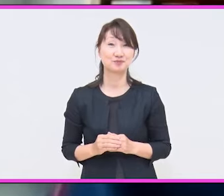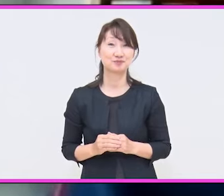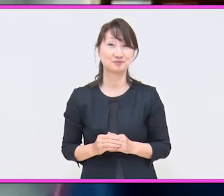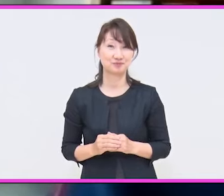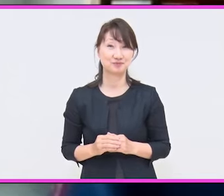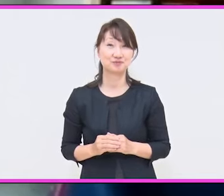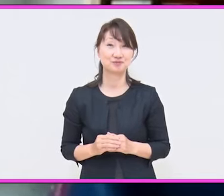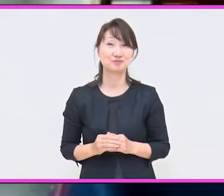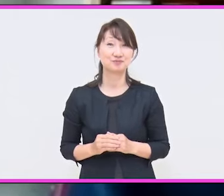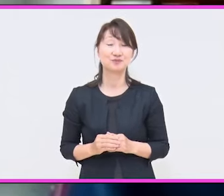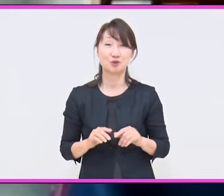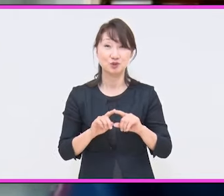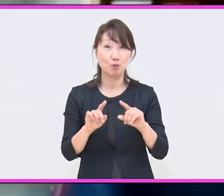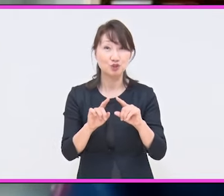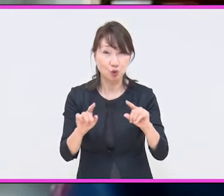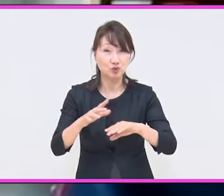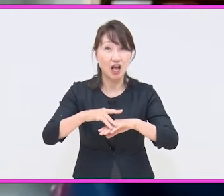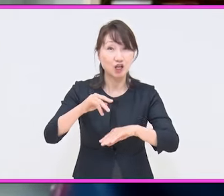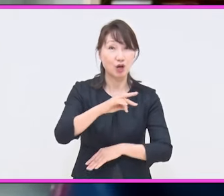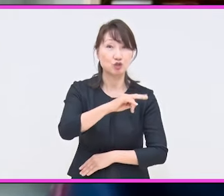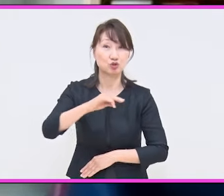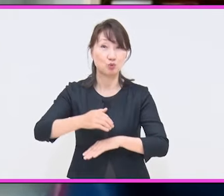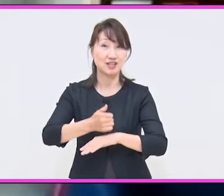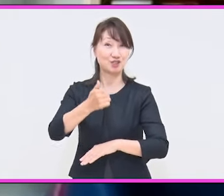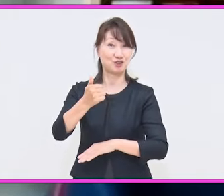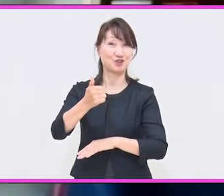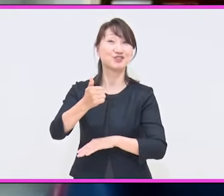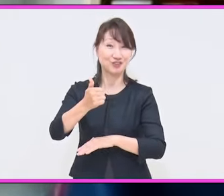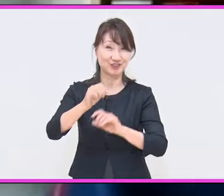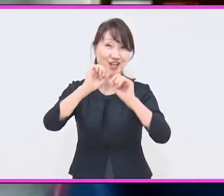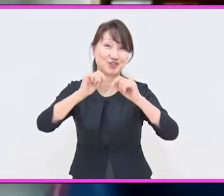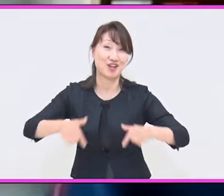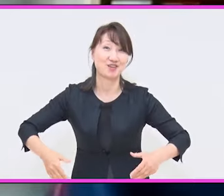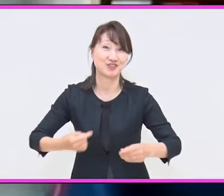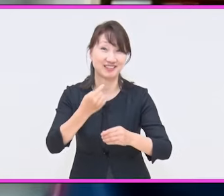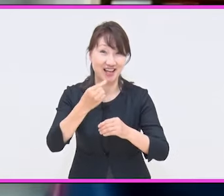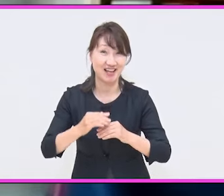I started as a swimmer, but